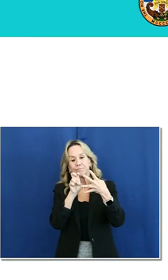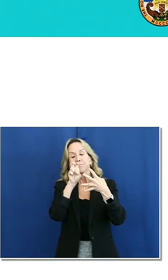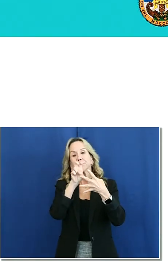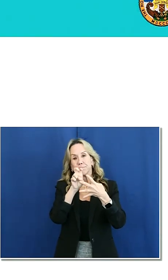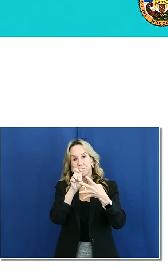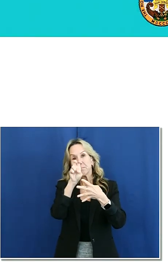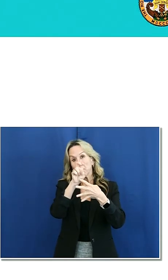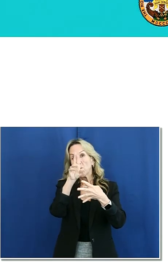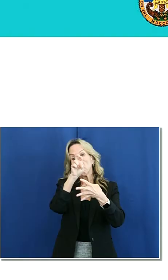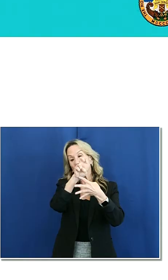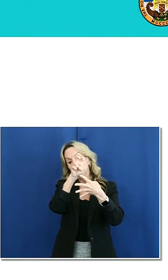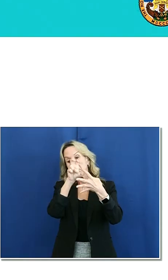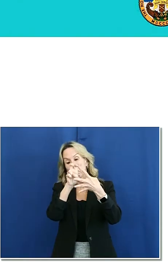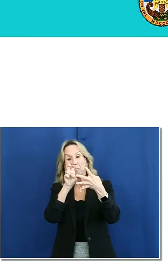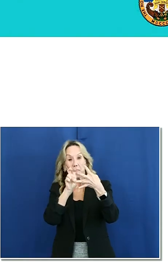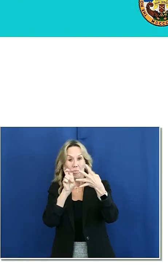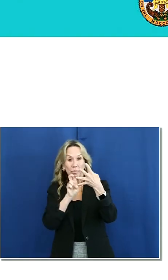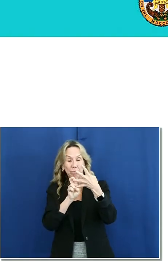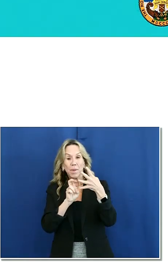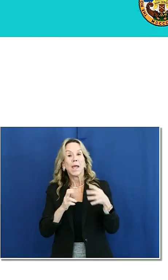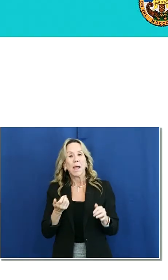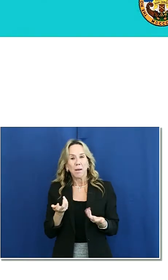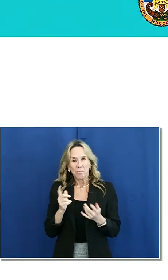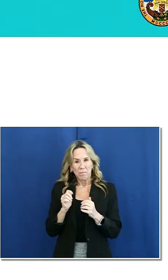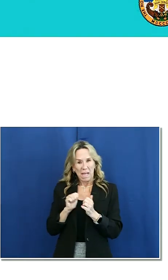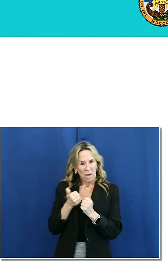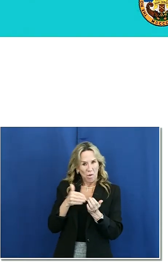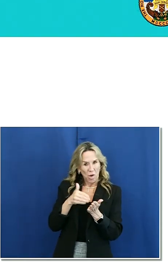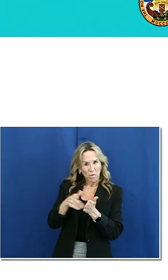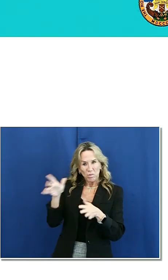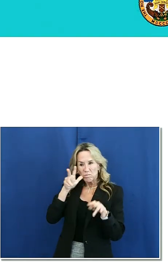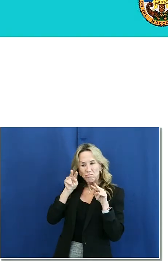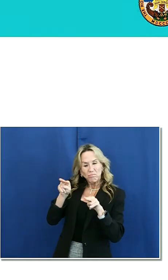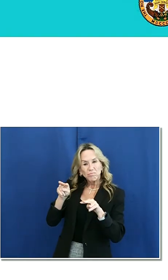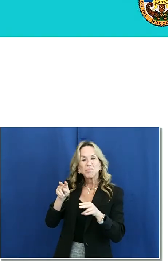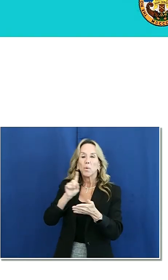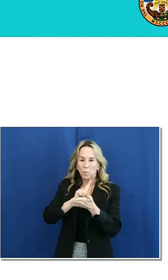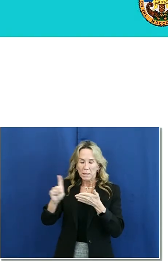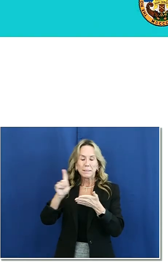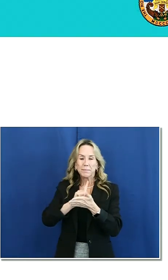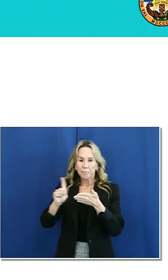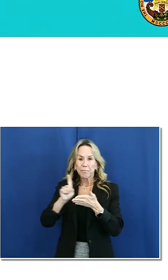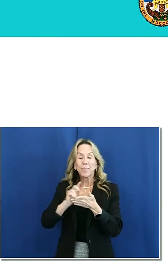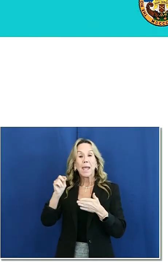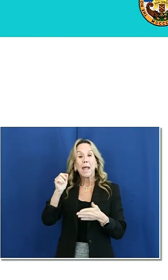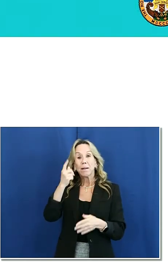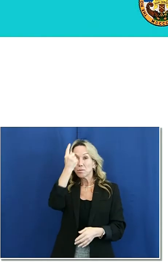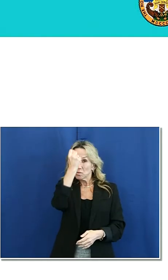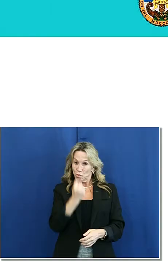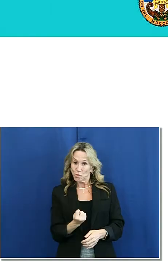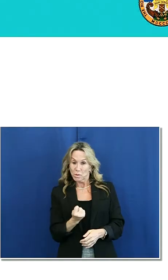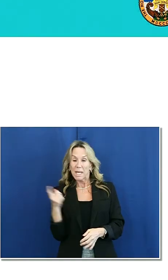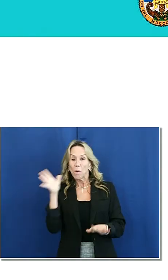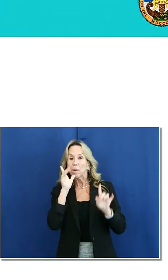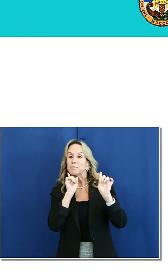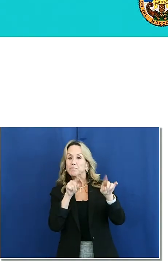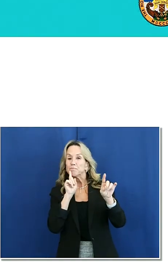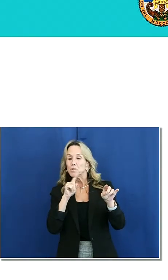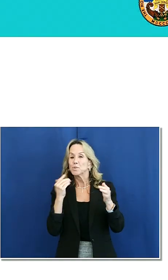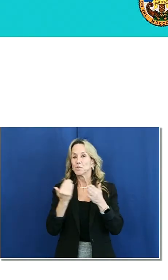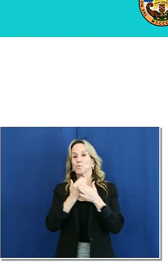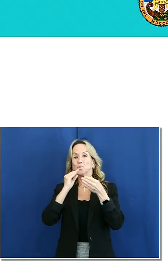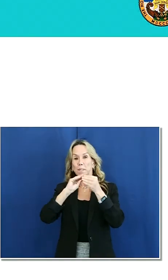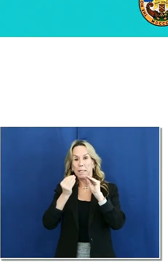be assessed weekly, and the state will report results weekly on Tuesdays. And in the next